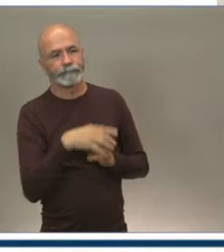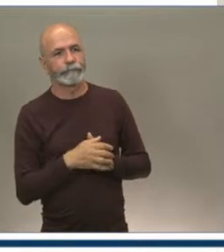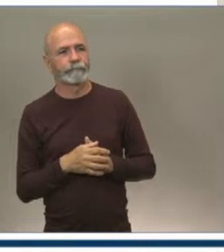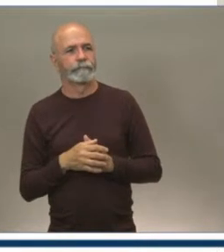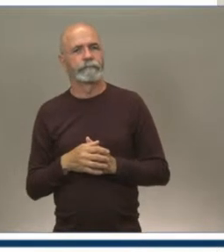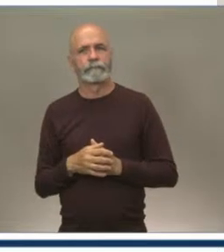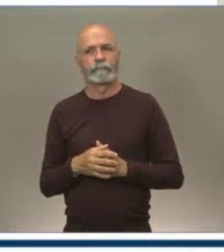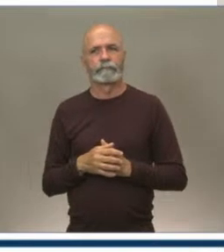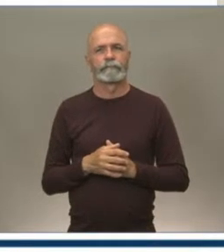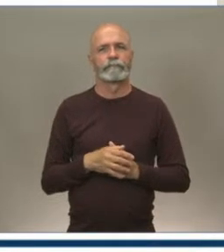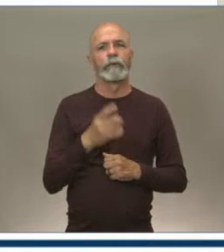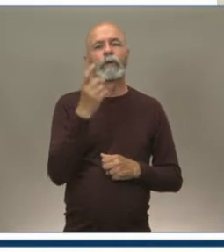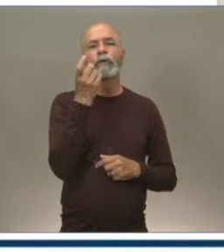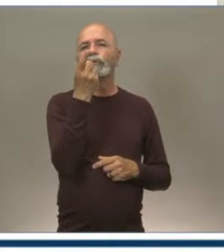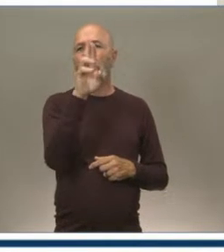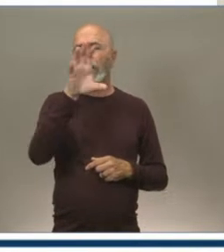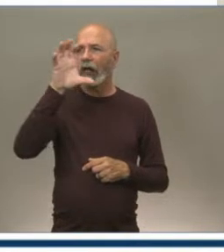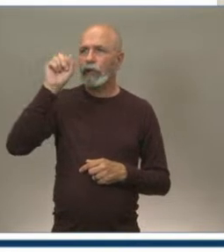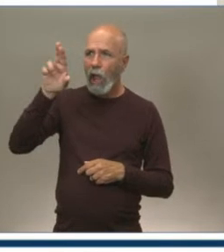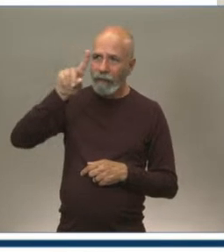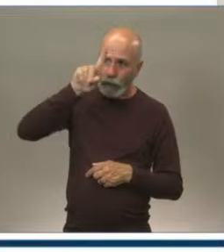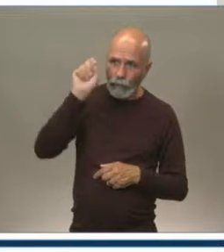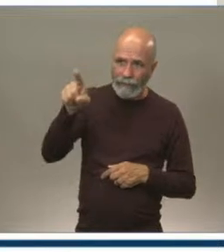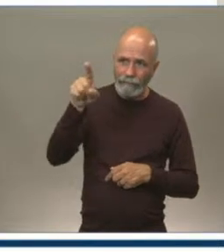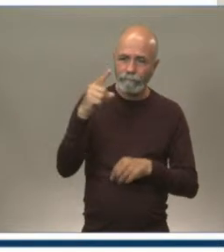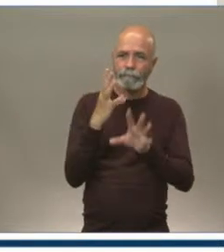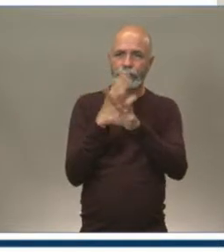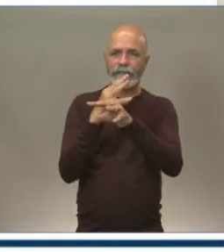Dr. Carr, on the infirmary, do you